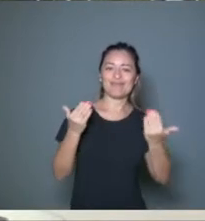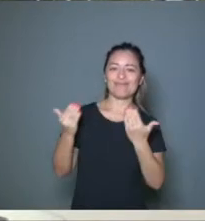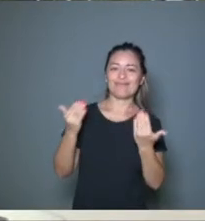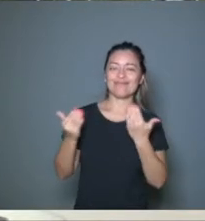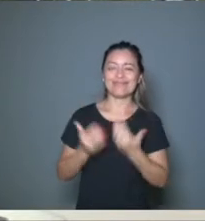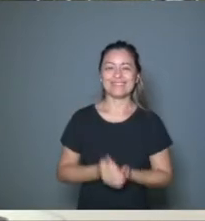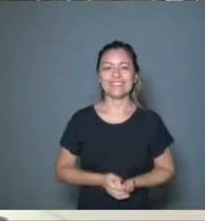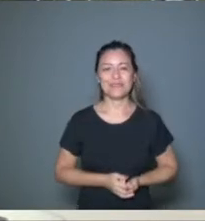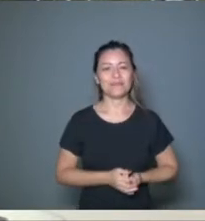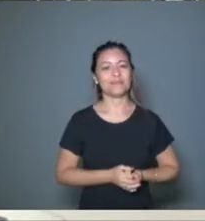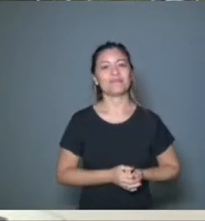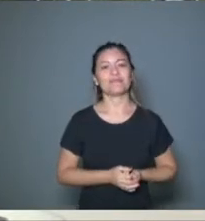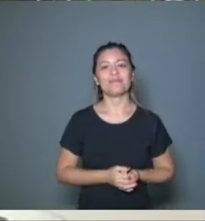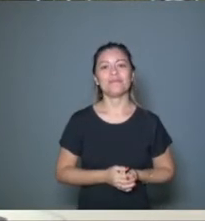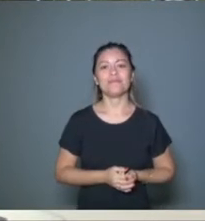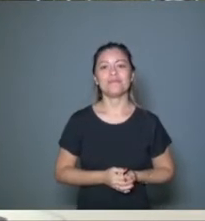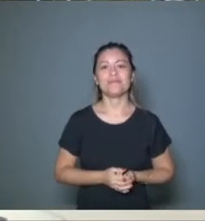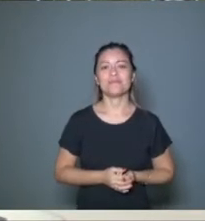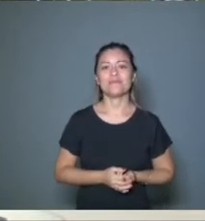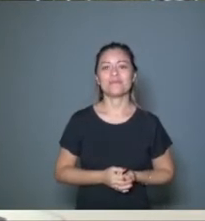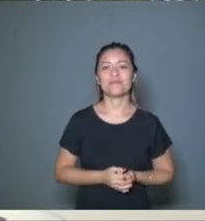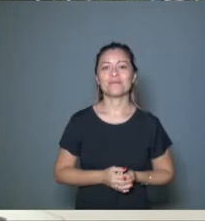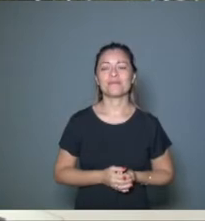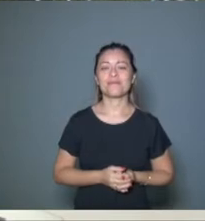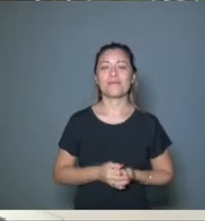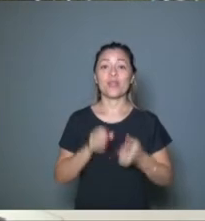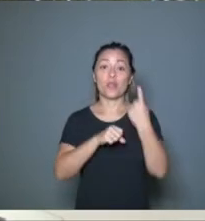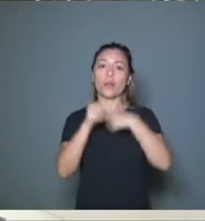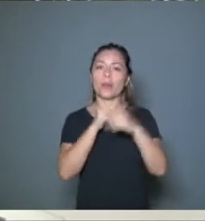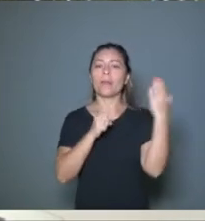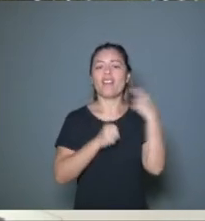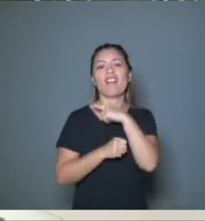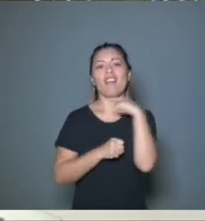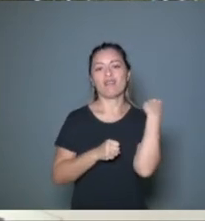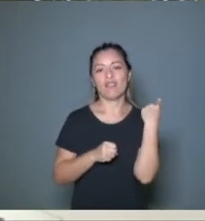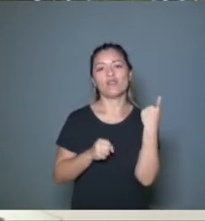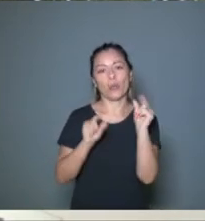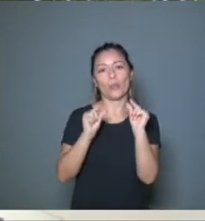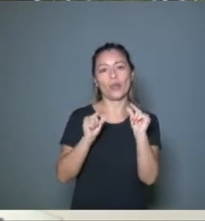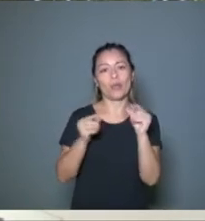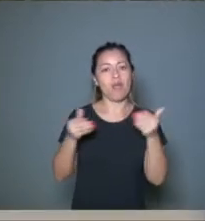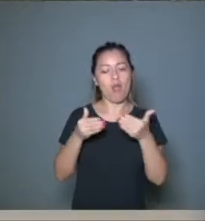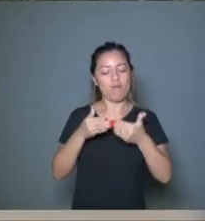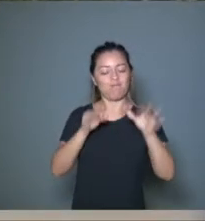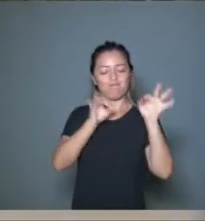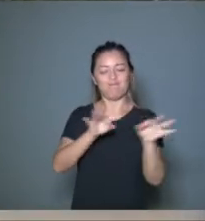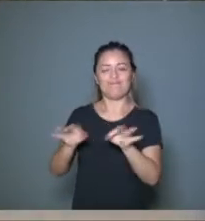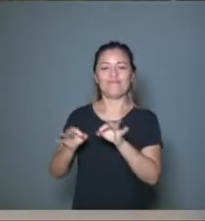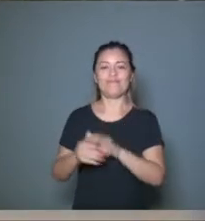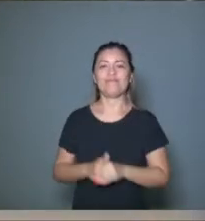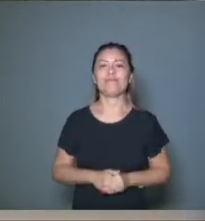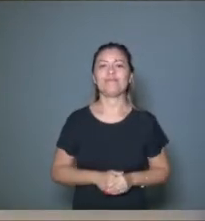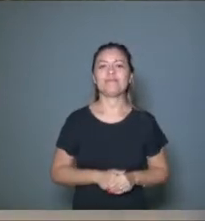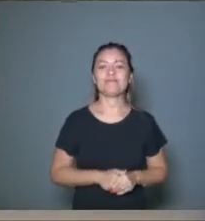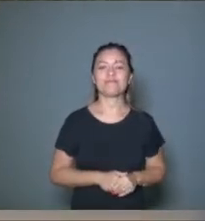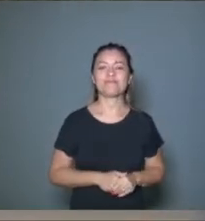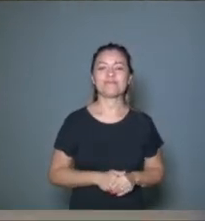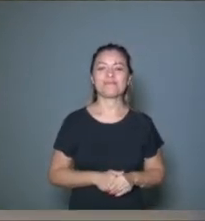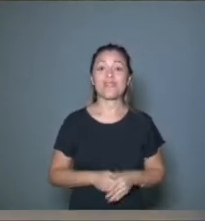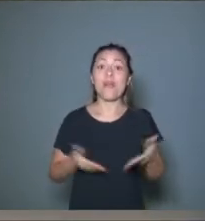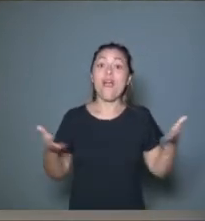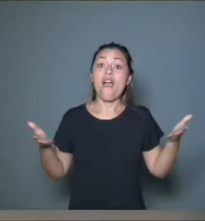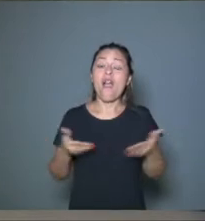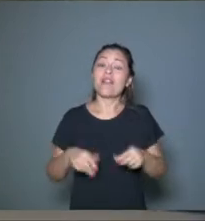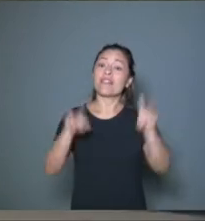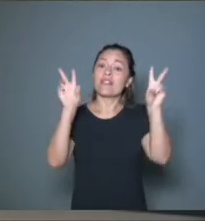be higher because we managed to plant corn at the right time. Last year, planting was delayed. Let me speak a